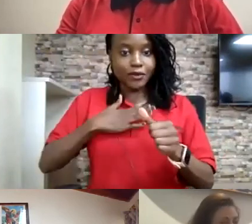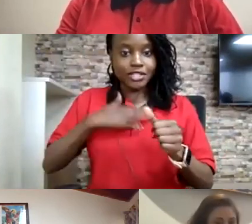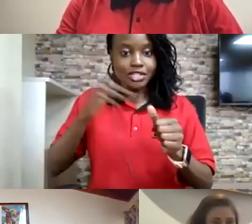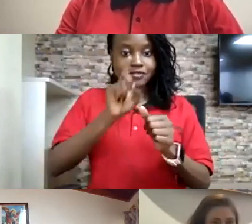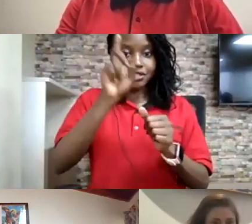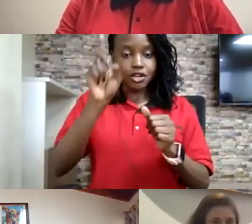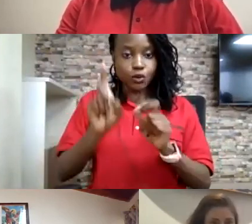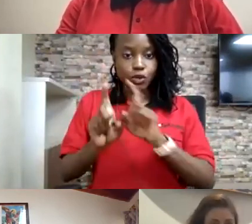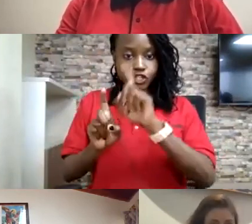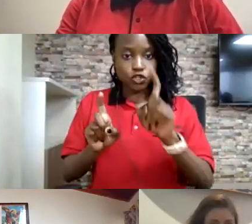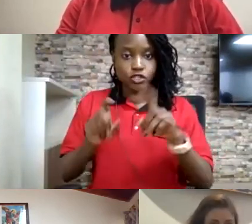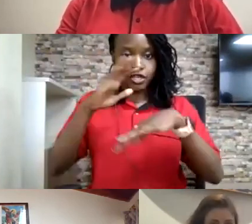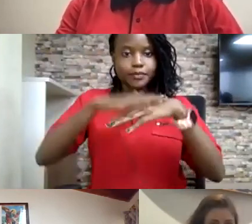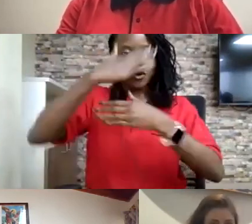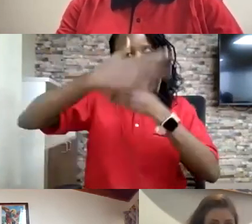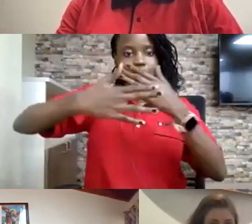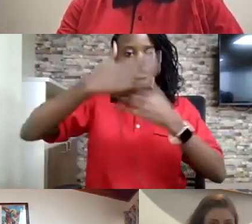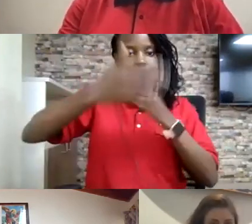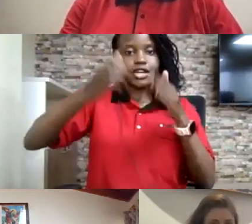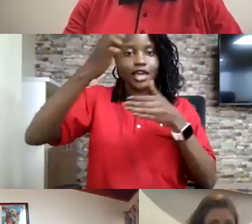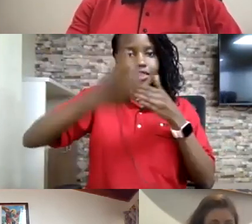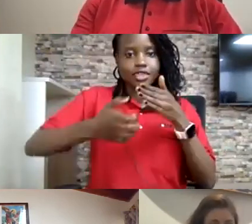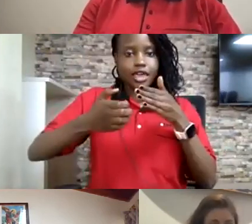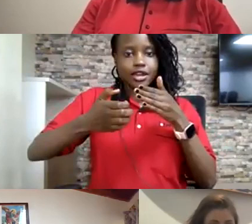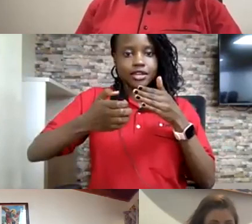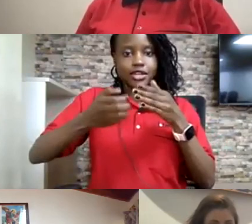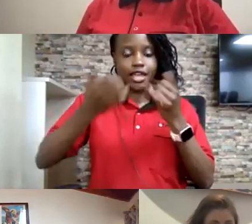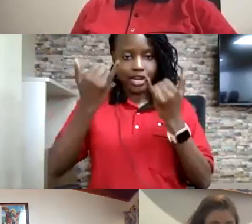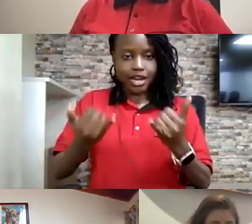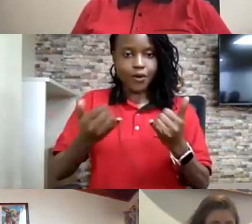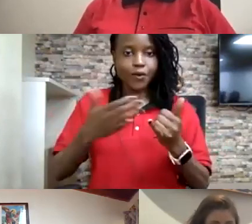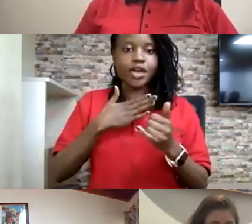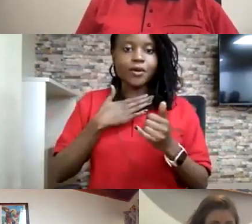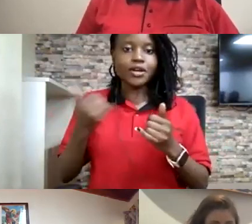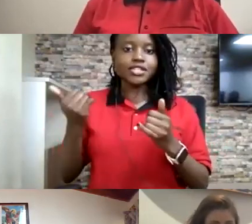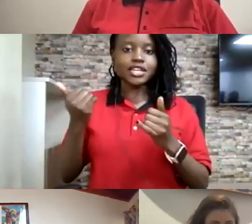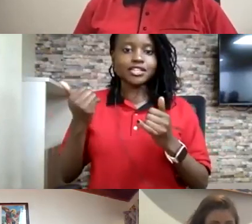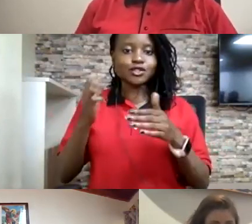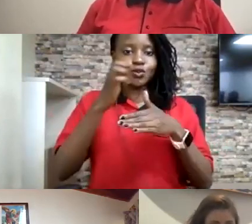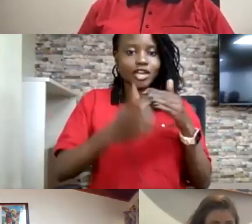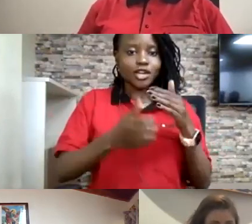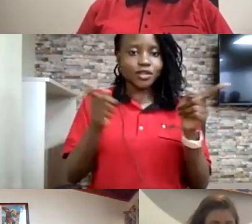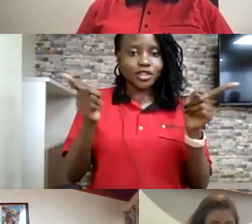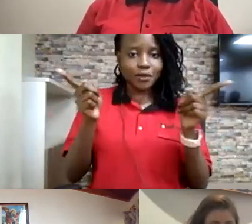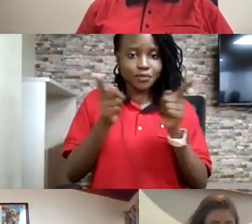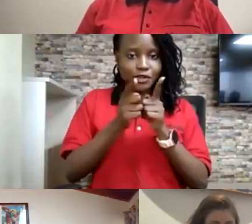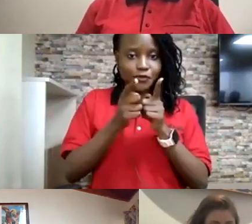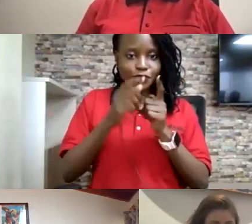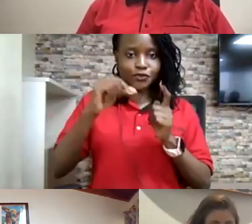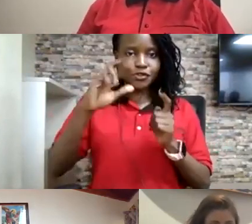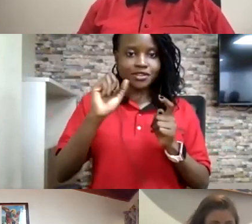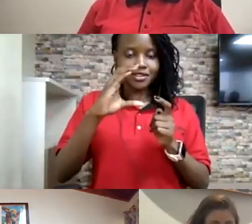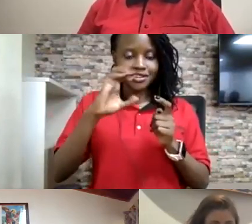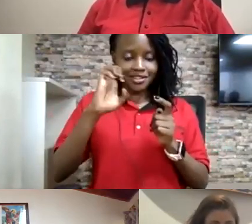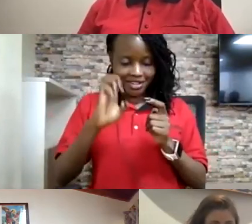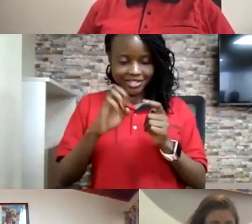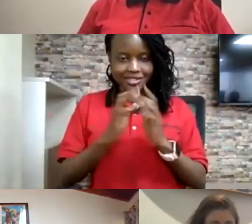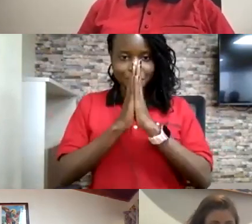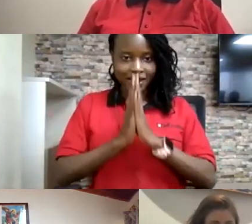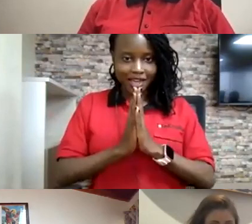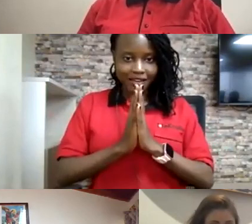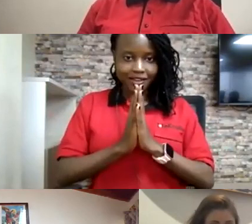least, we would want to give thanks to our honorable guests, and that is our learners who will be participating in the 2021